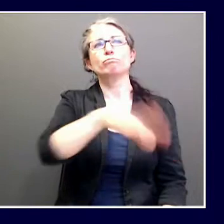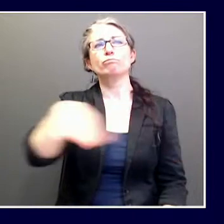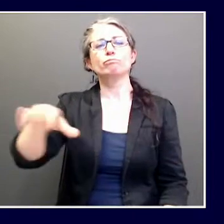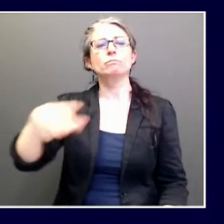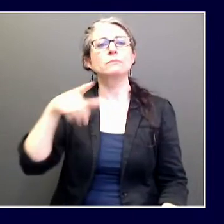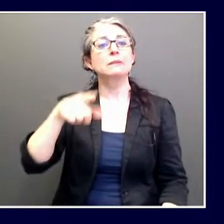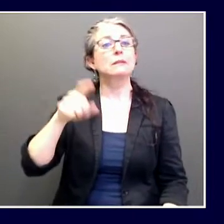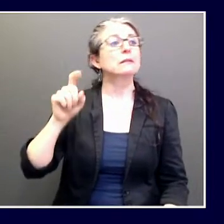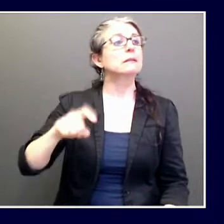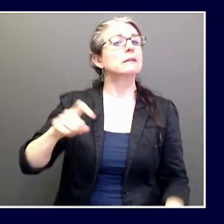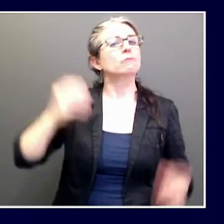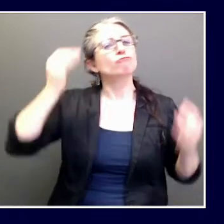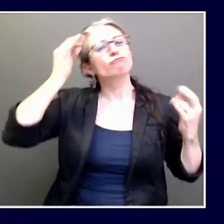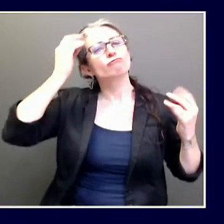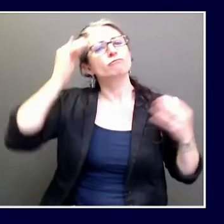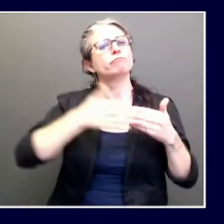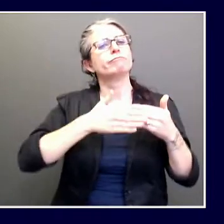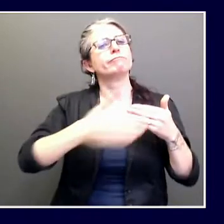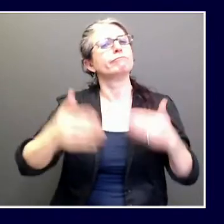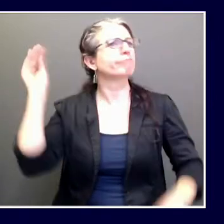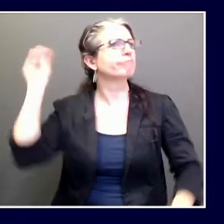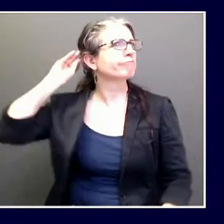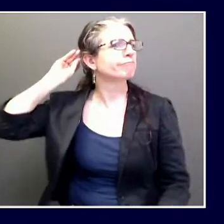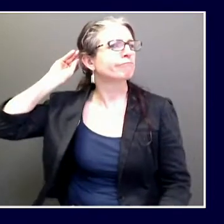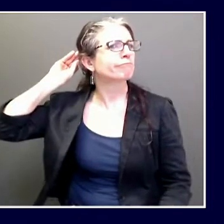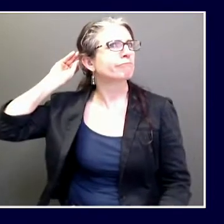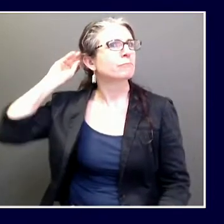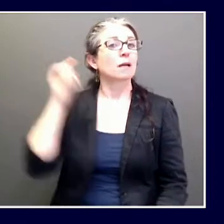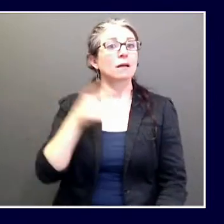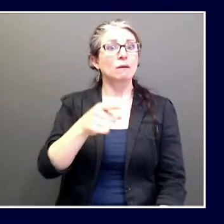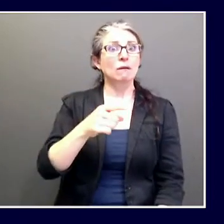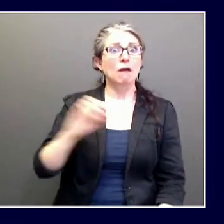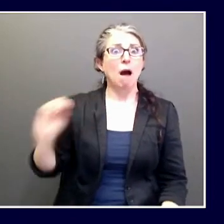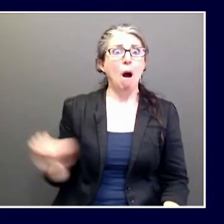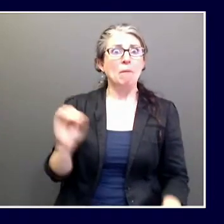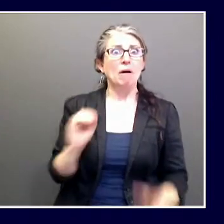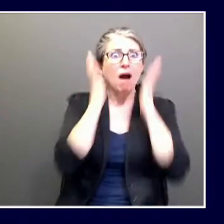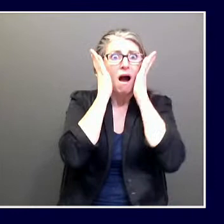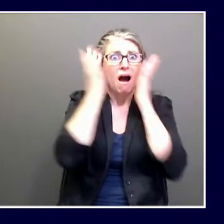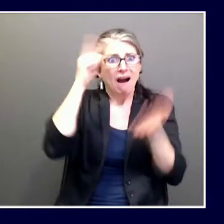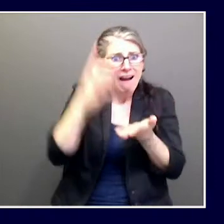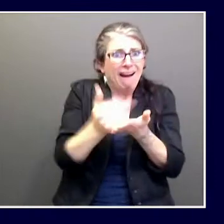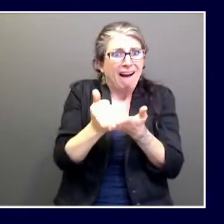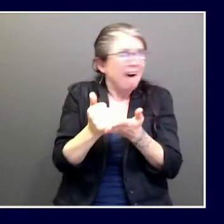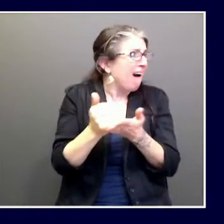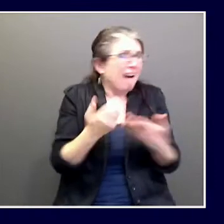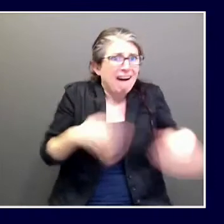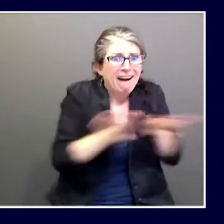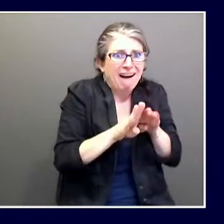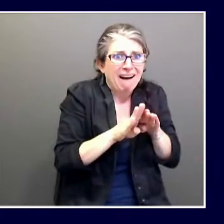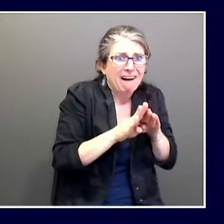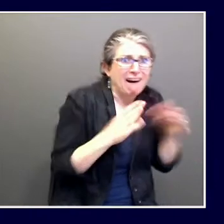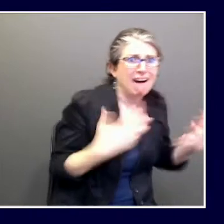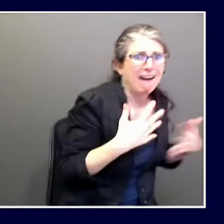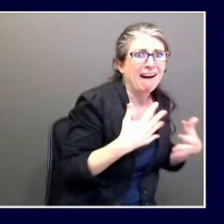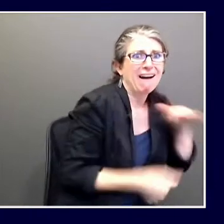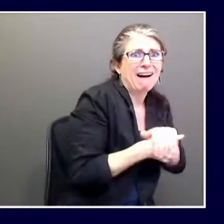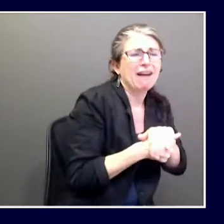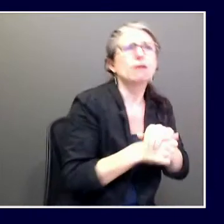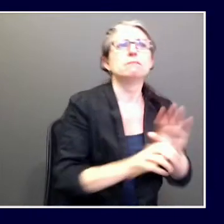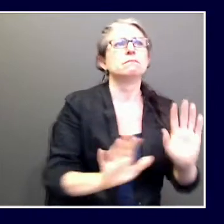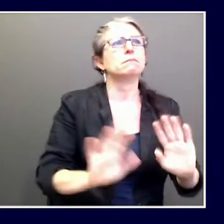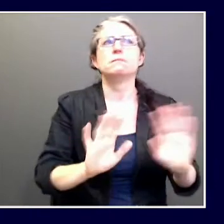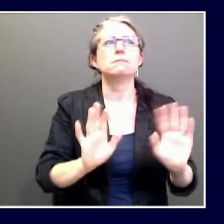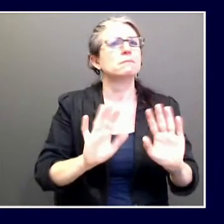know this sounds scary, but it's unlikely that Omicron will put us back at square one and rewind the